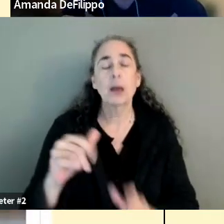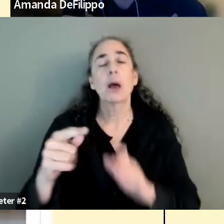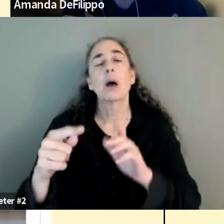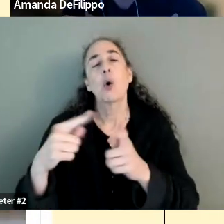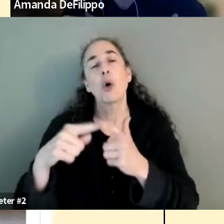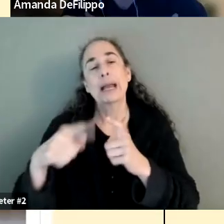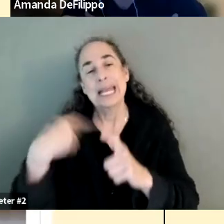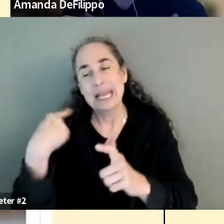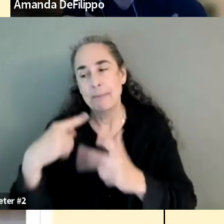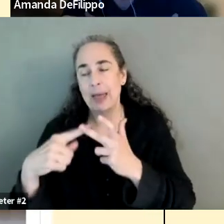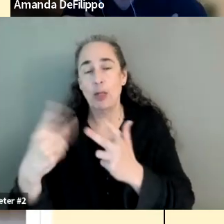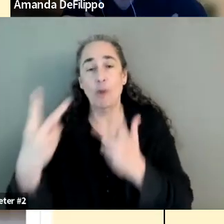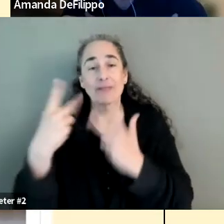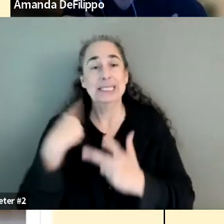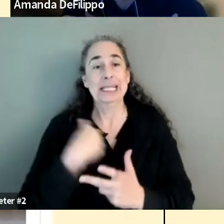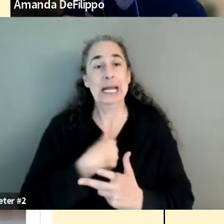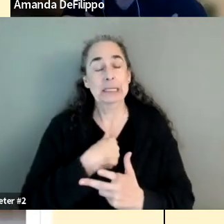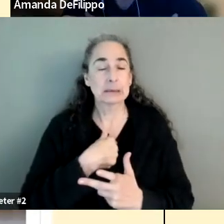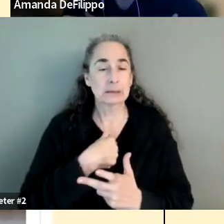We're certainly here to help you.